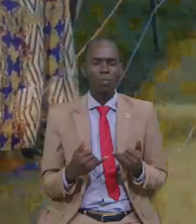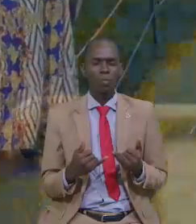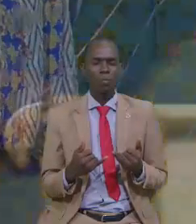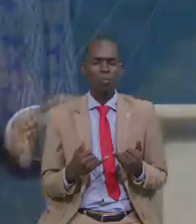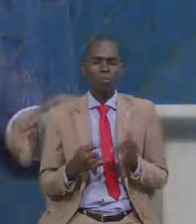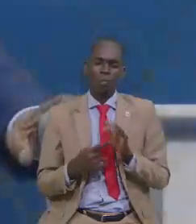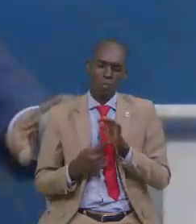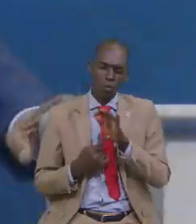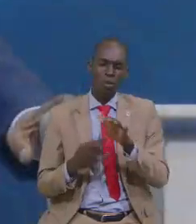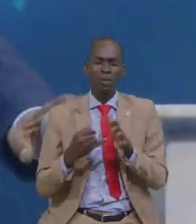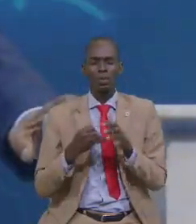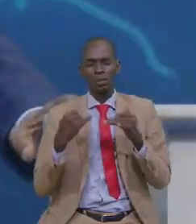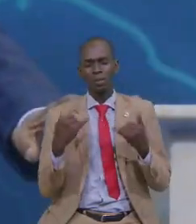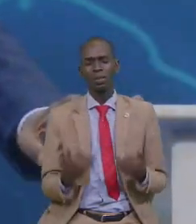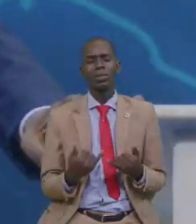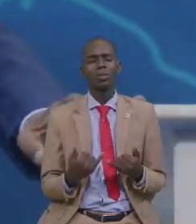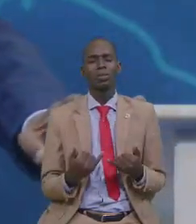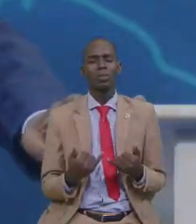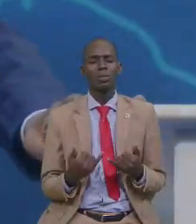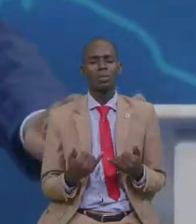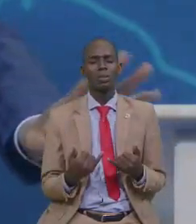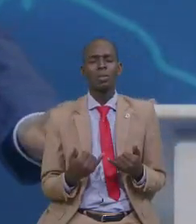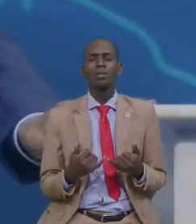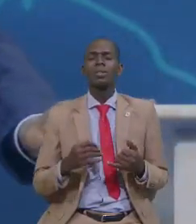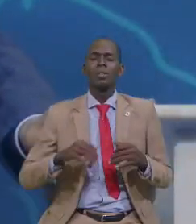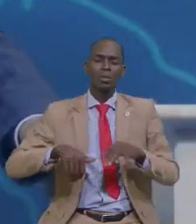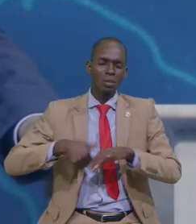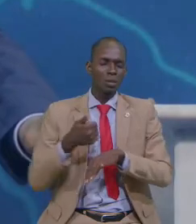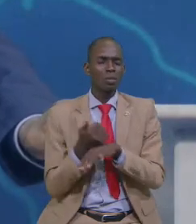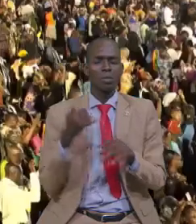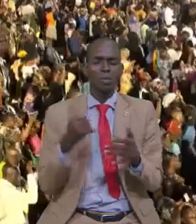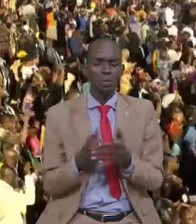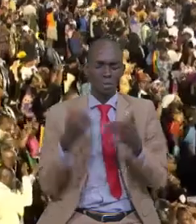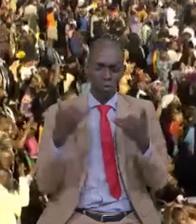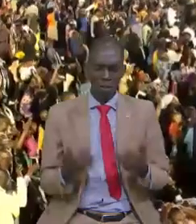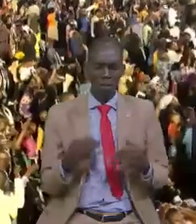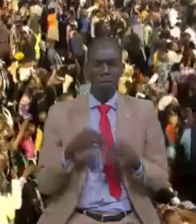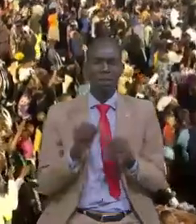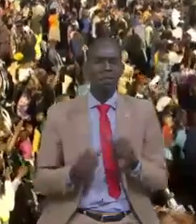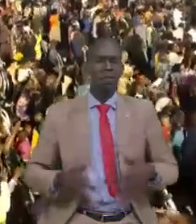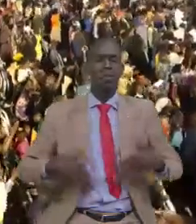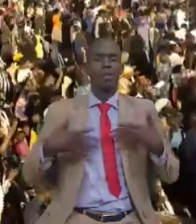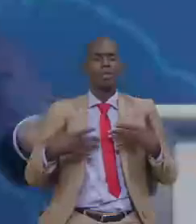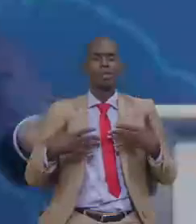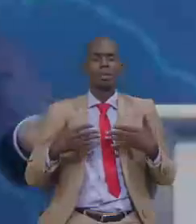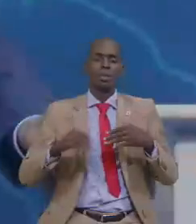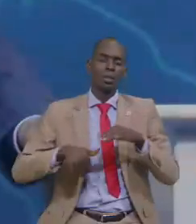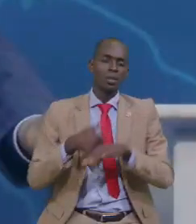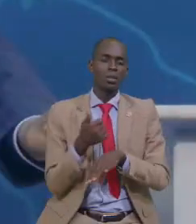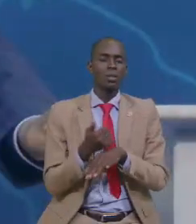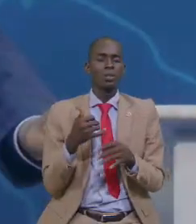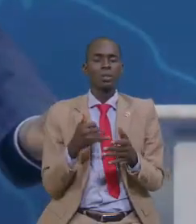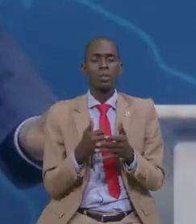Demonstrate it right now. Manifest it in every life right now. Confirm your